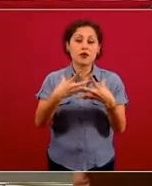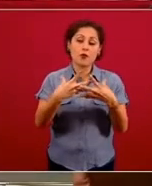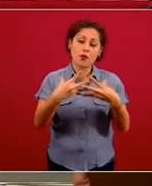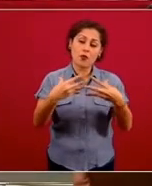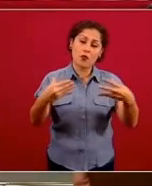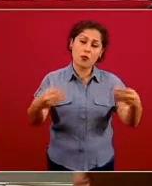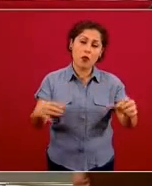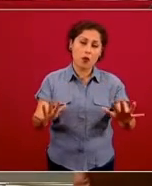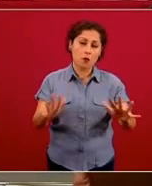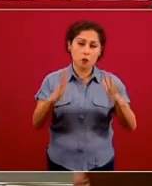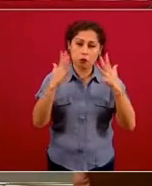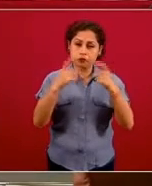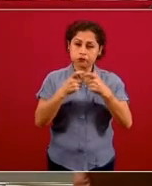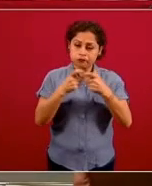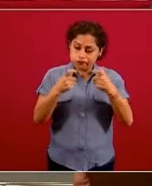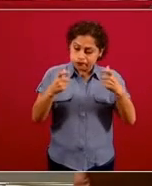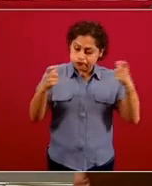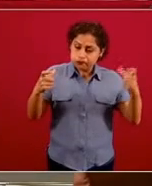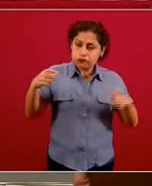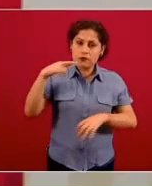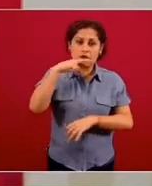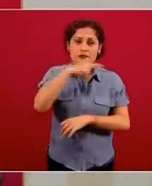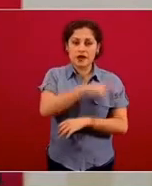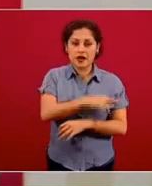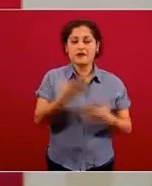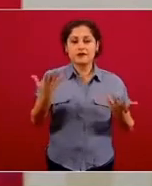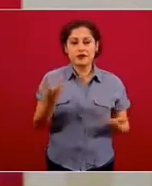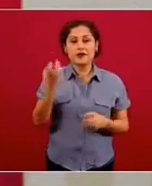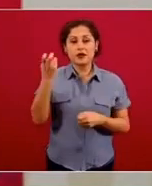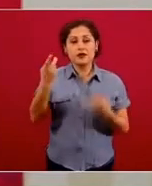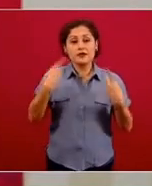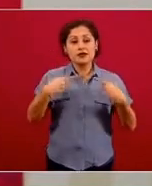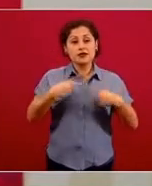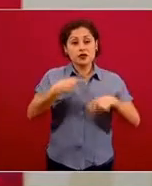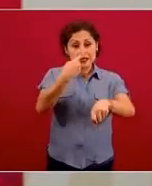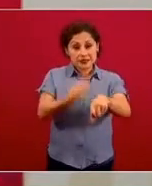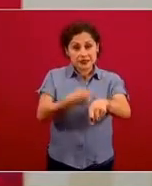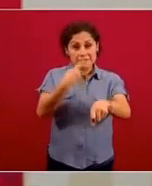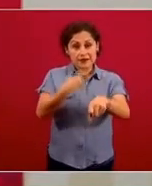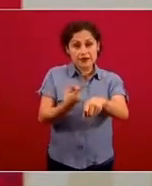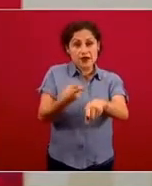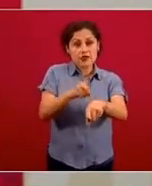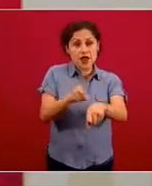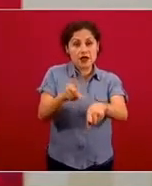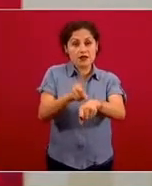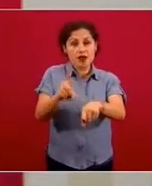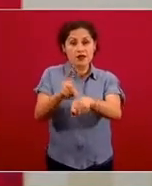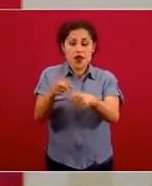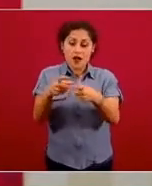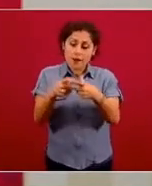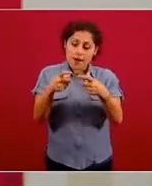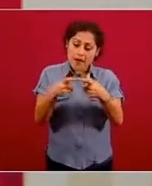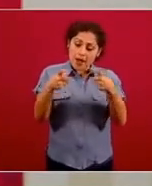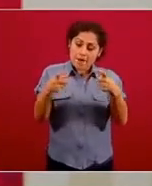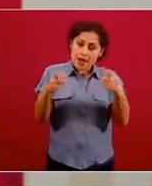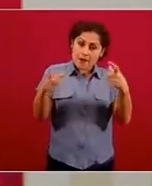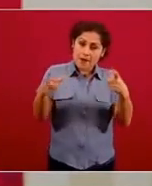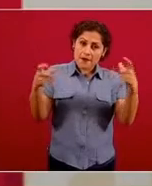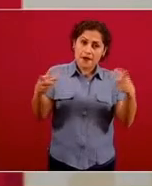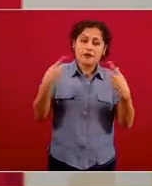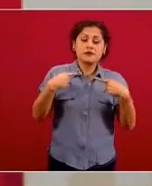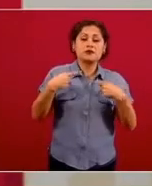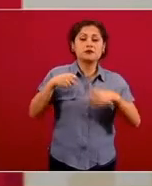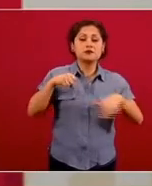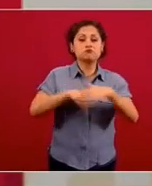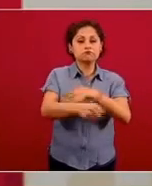people. And it has happened extremely quickly. This rapid propagation of so many more